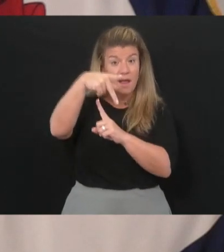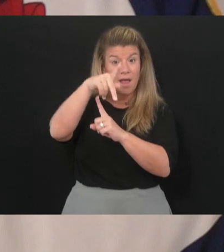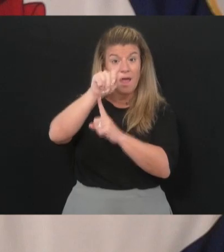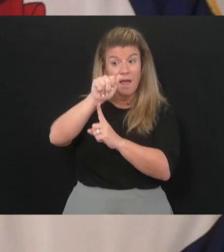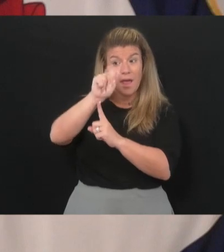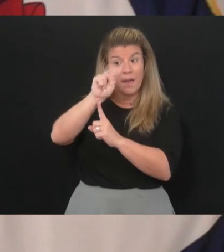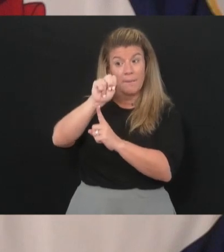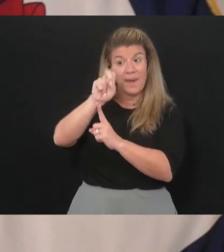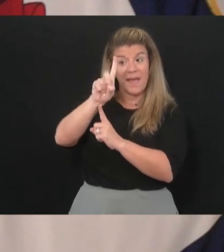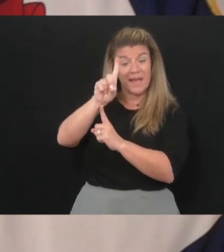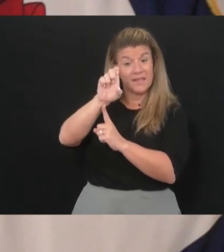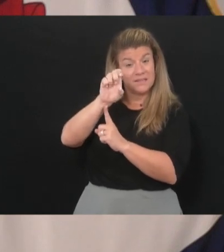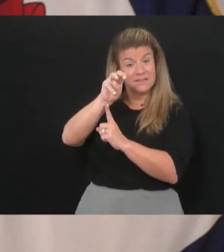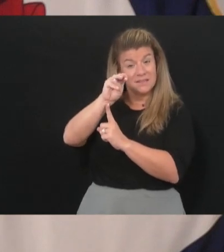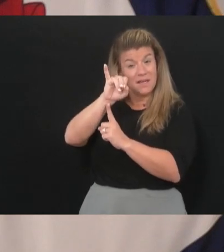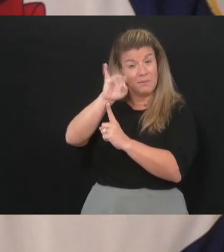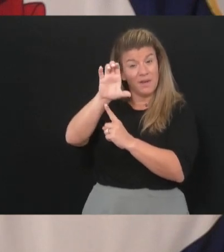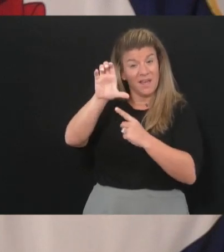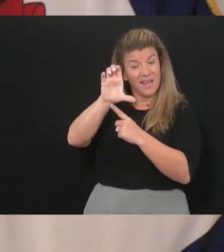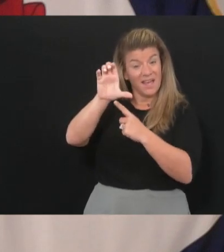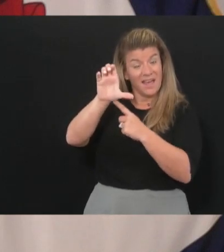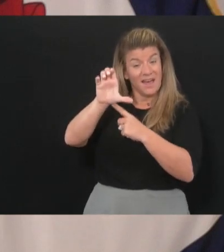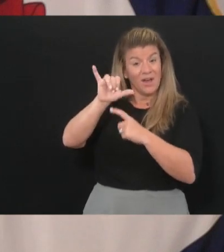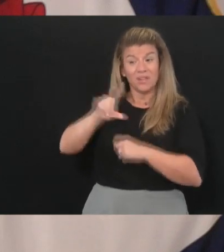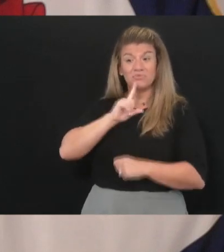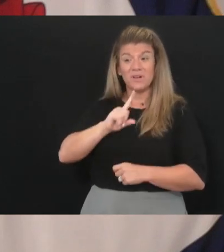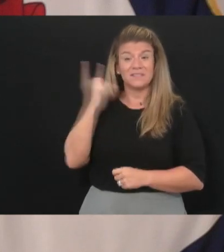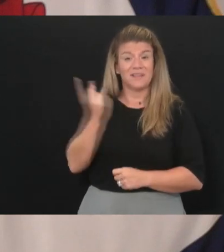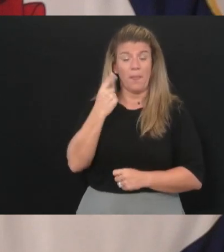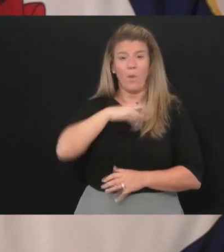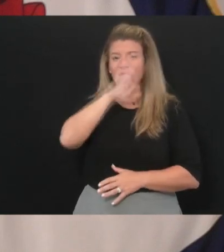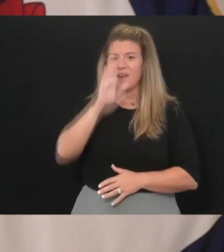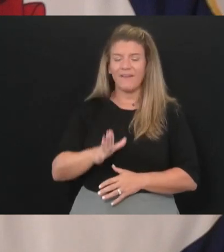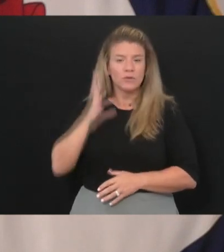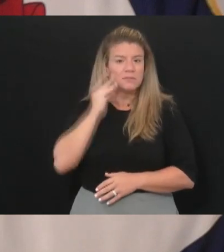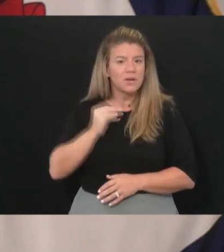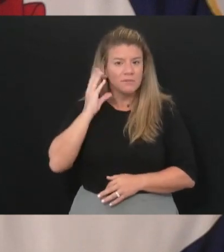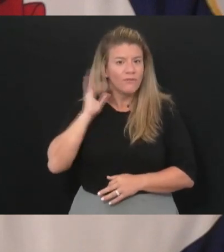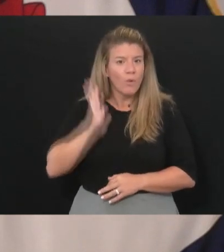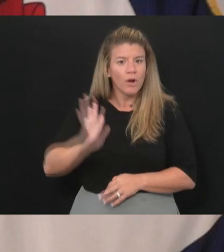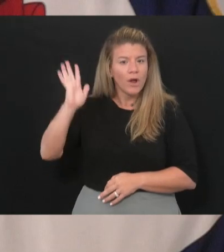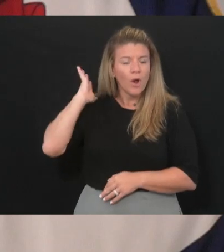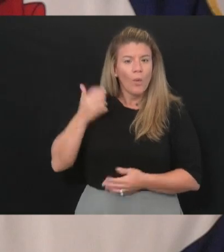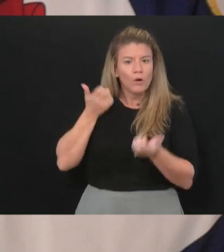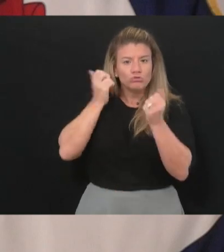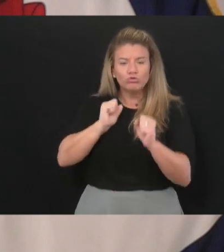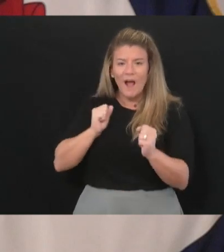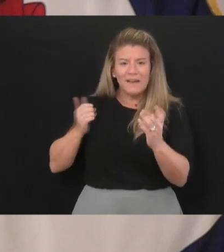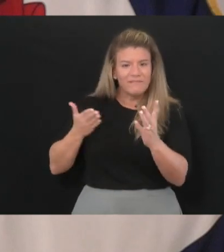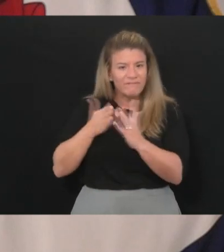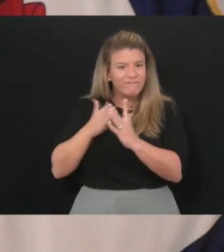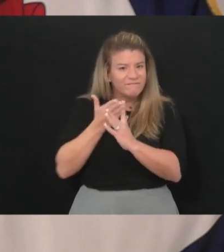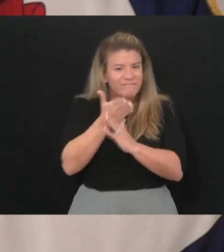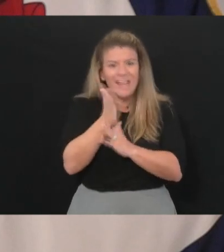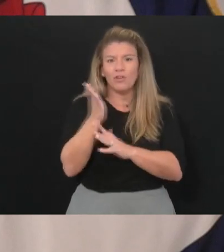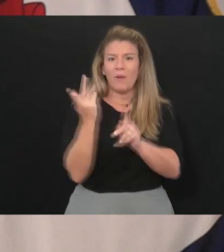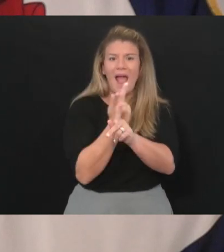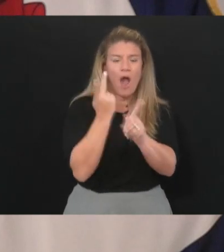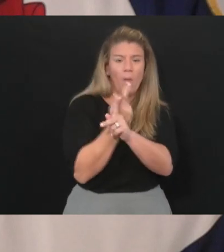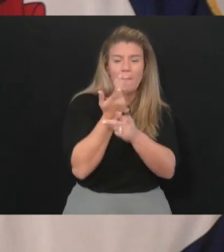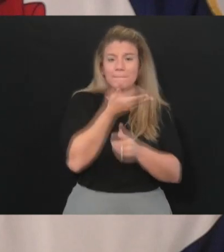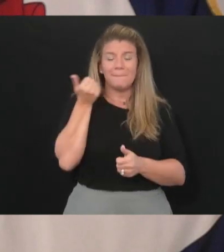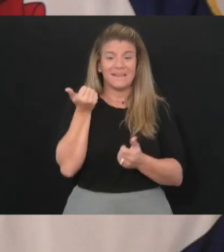have never encountered, and we're trying to get our way through this. And West Virginia, you've done